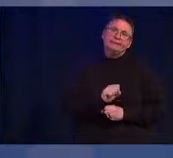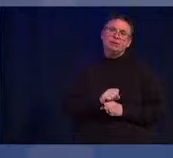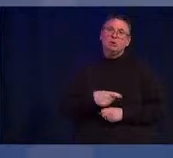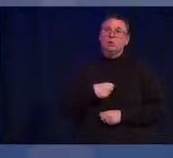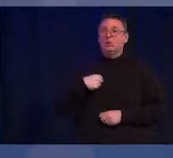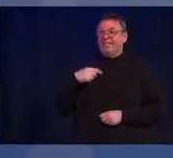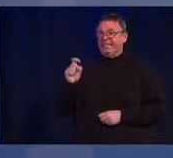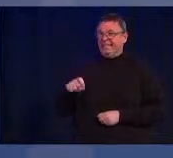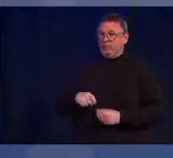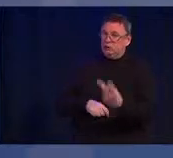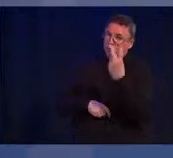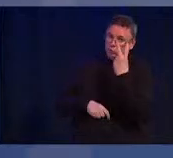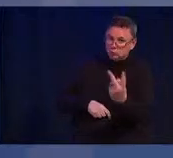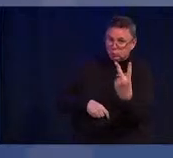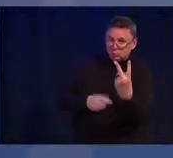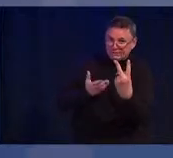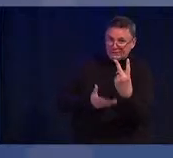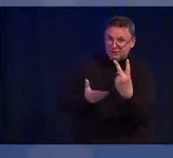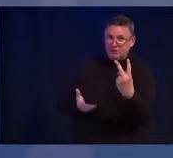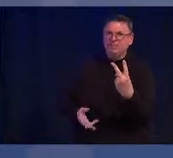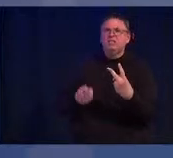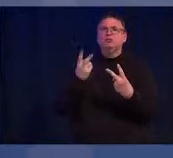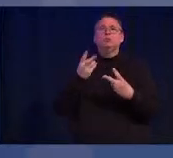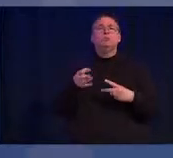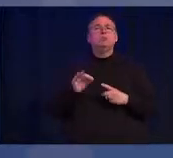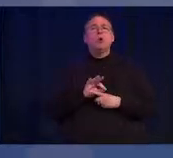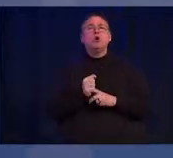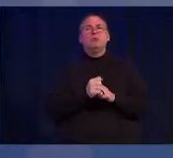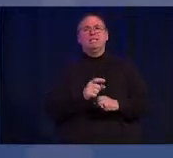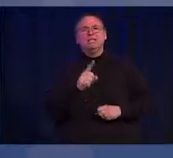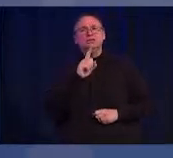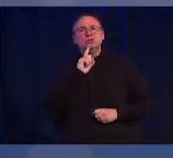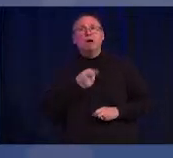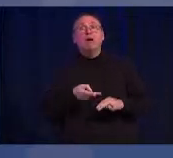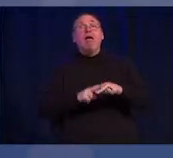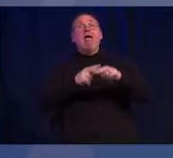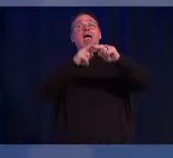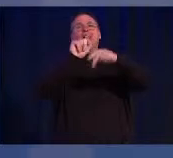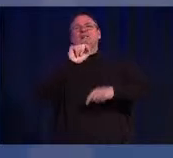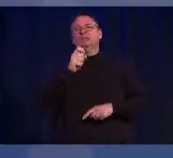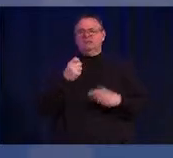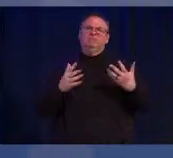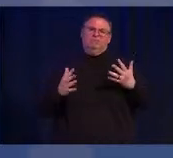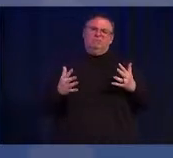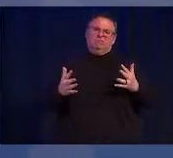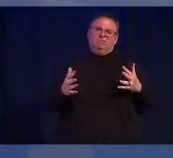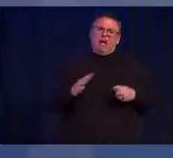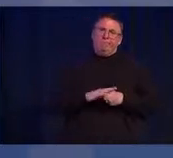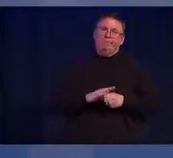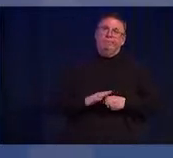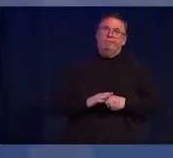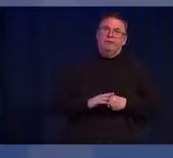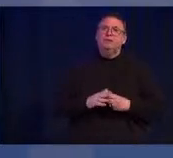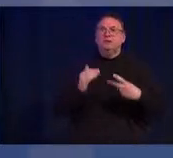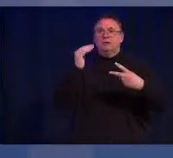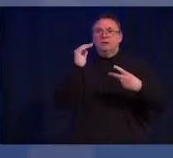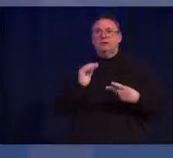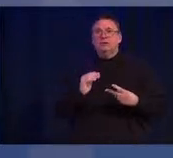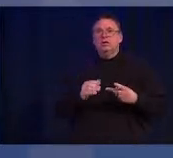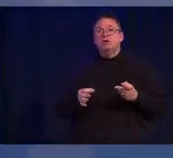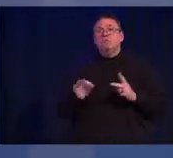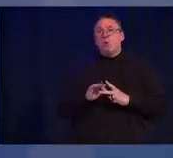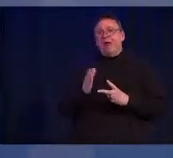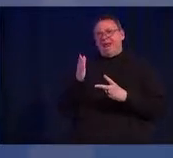property taxes. One, we need to make sure that they never go up. Two, we need to make sure that they have an end date.